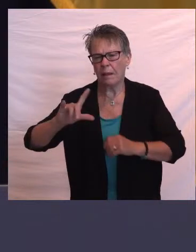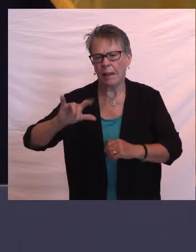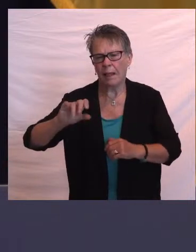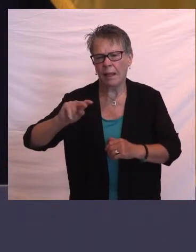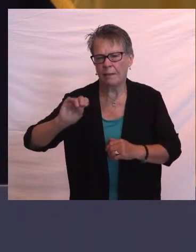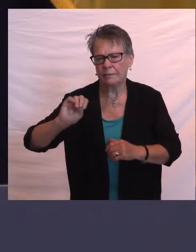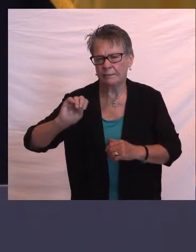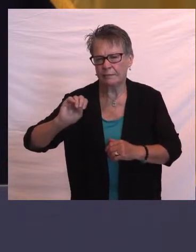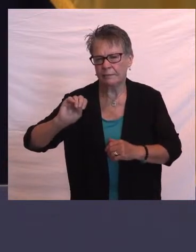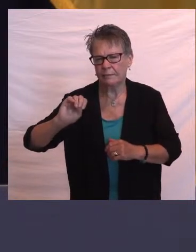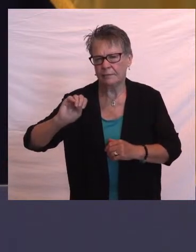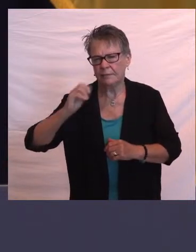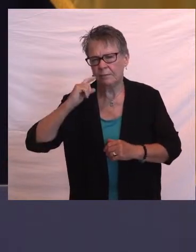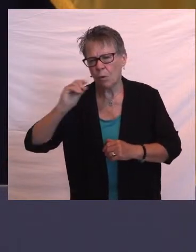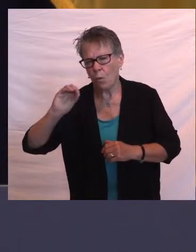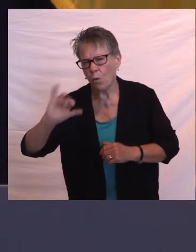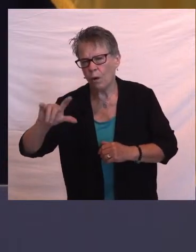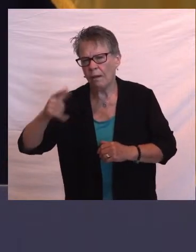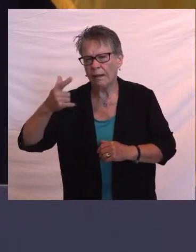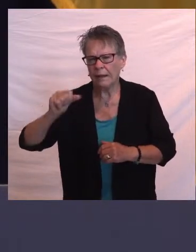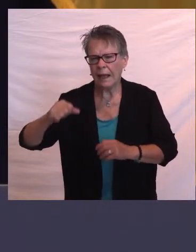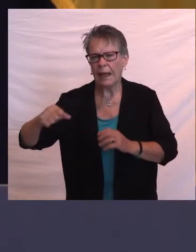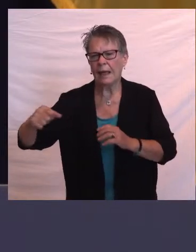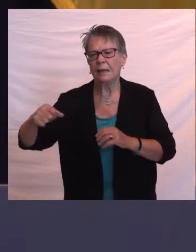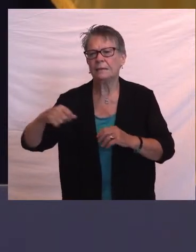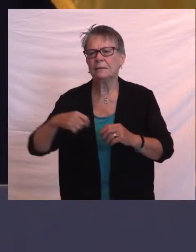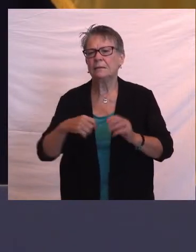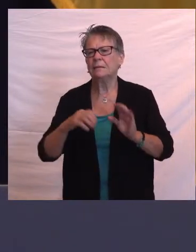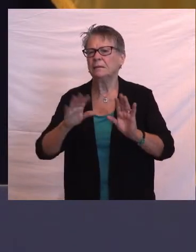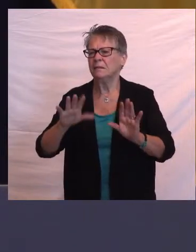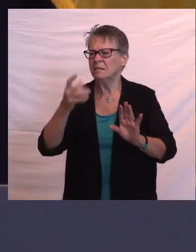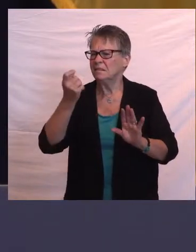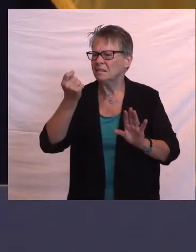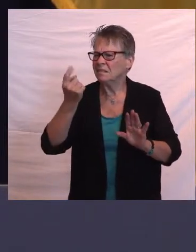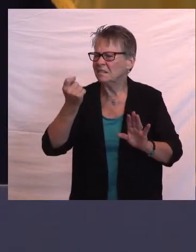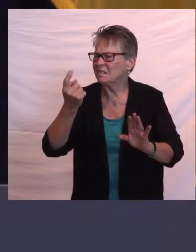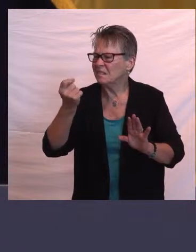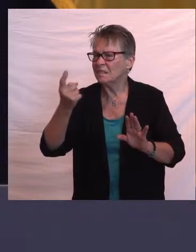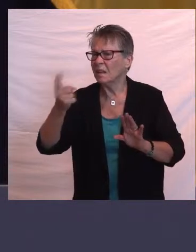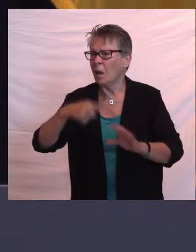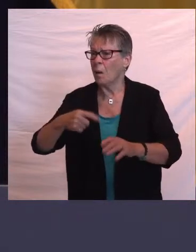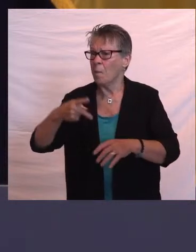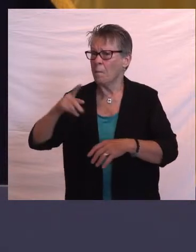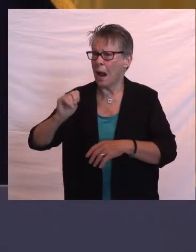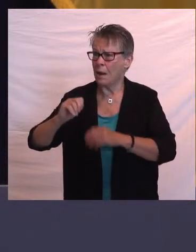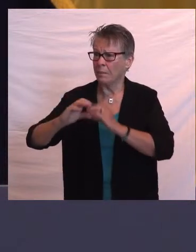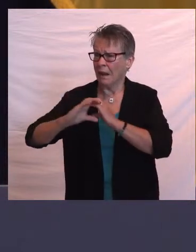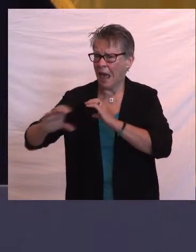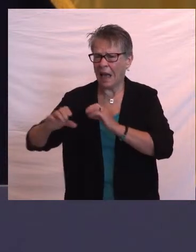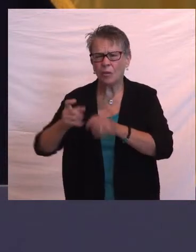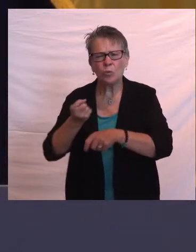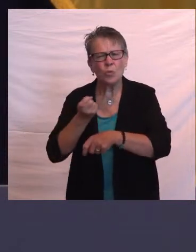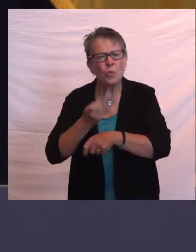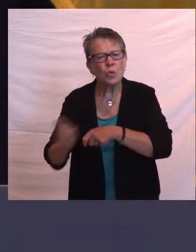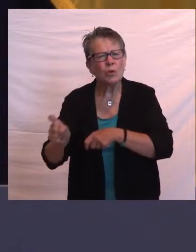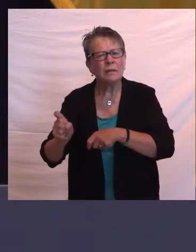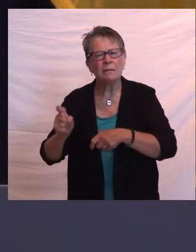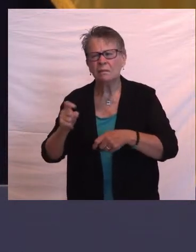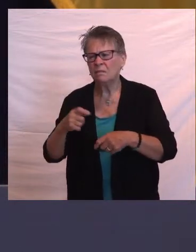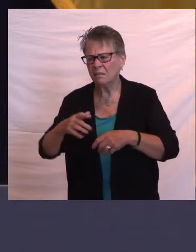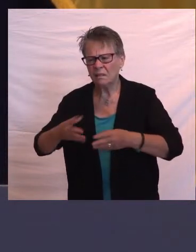up preserved lands, private lands, some incredibly valuable ecosystems, and done irreparable